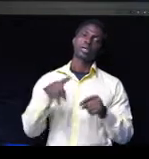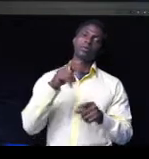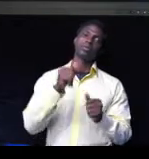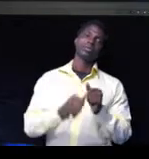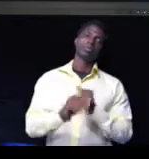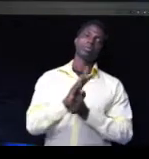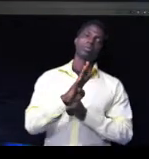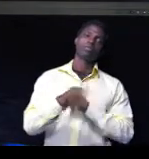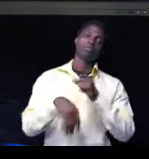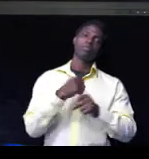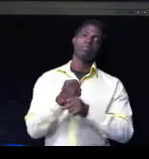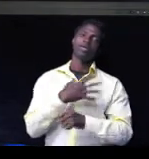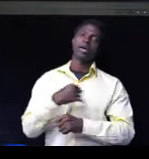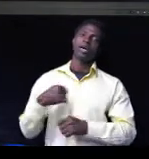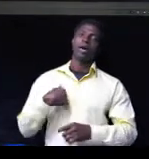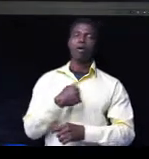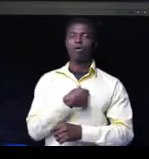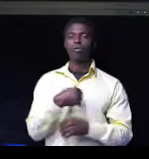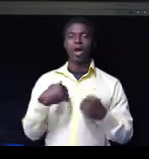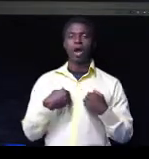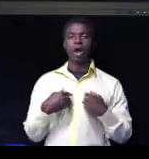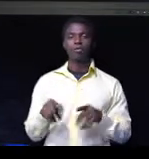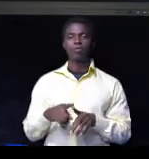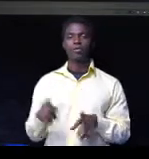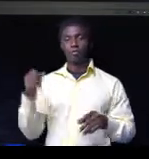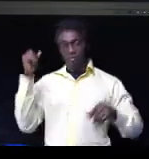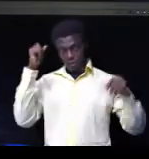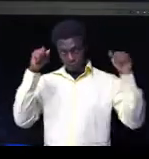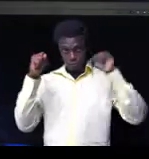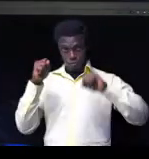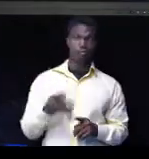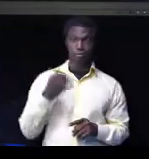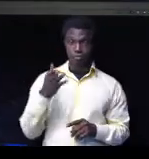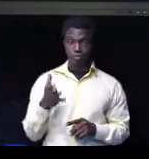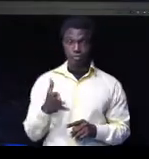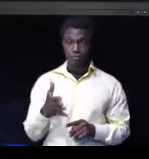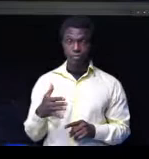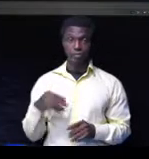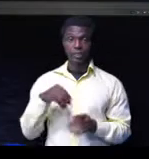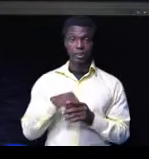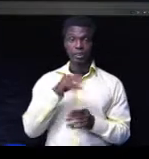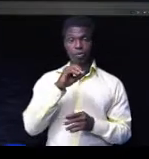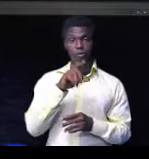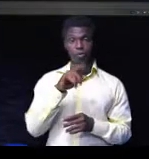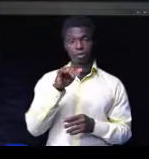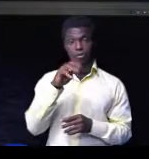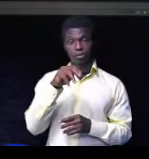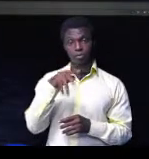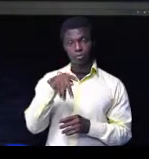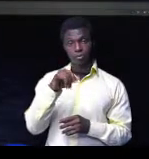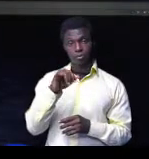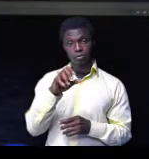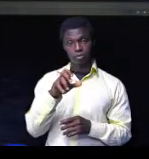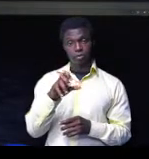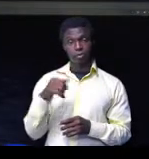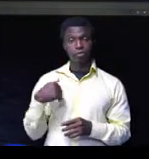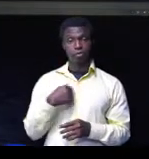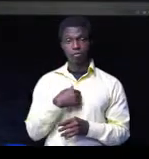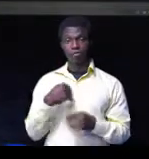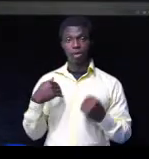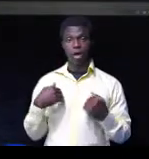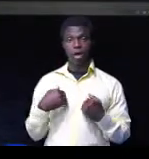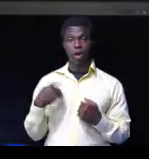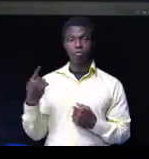place every 4 years, and we have different sports. In Olympic Games, we had only